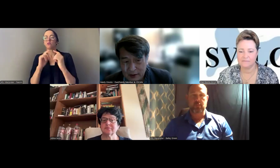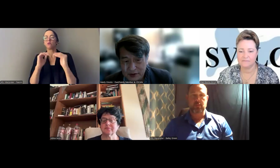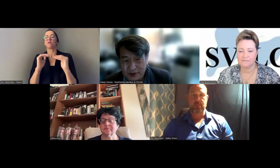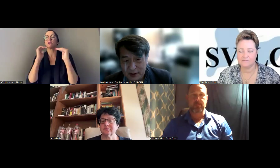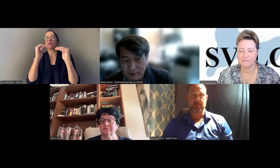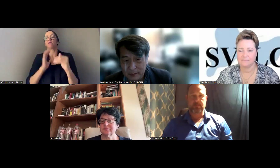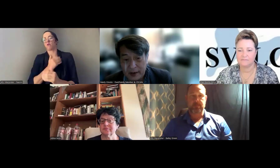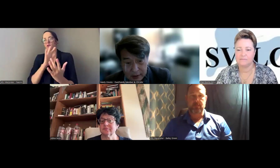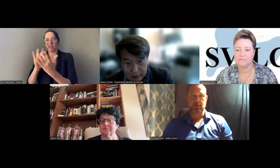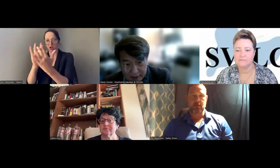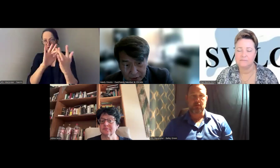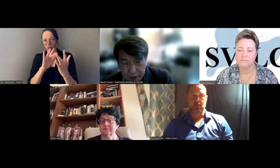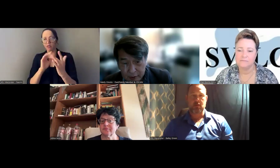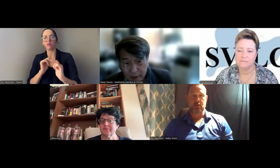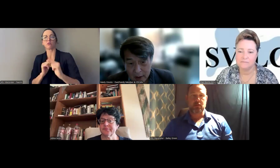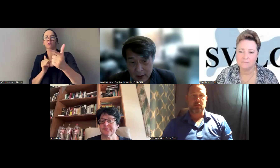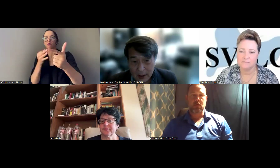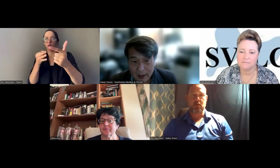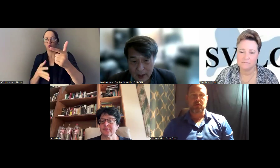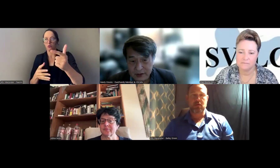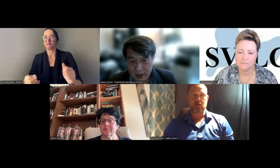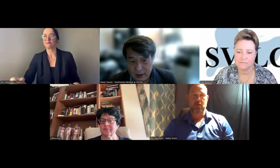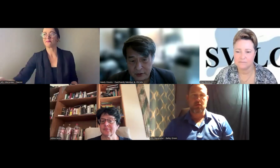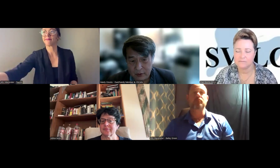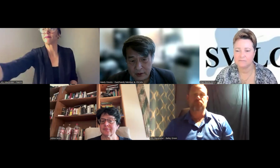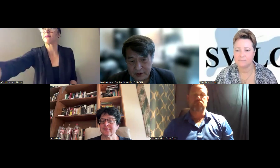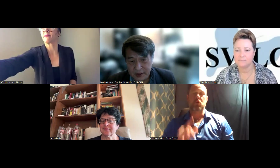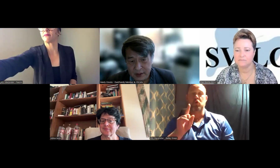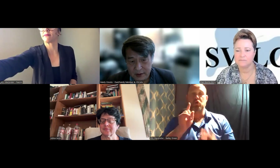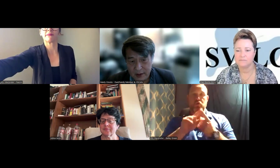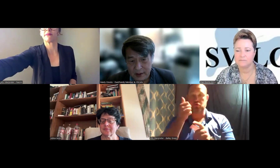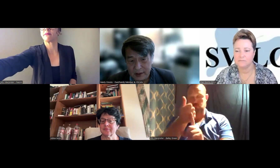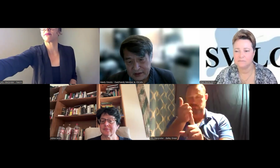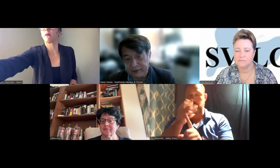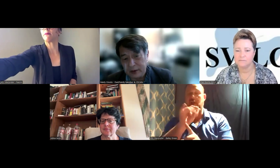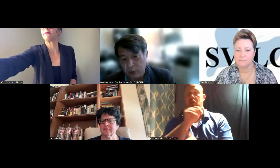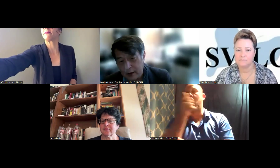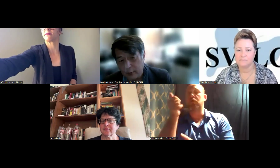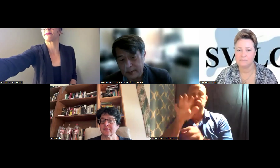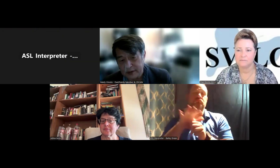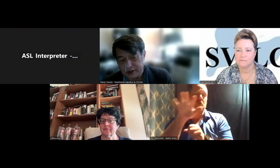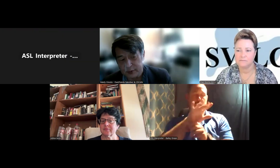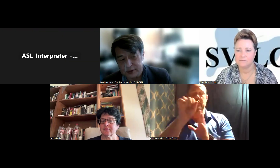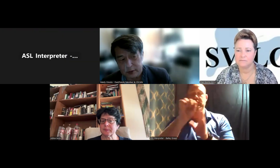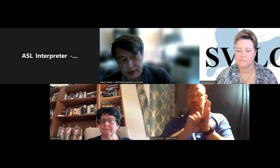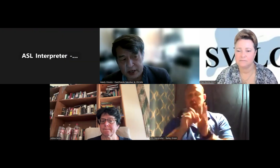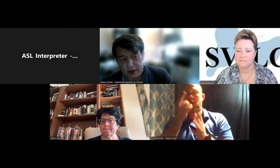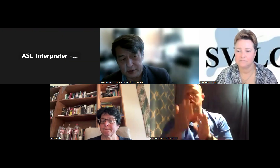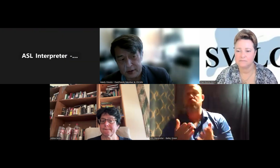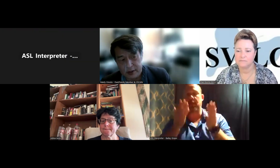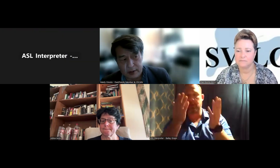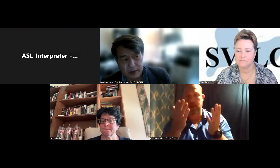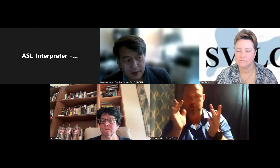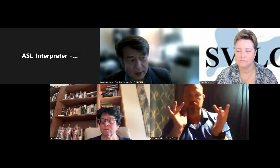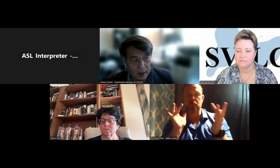outreach because, like to you and to others across the state. And definitely, one of the recommendations was to reach out